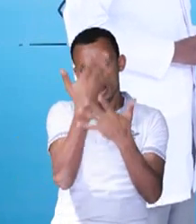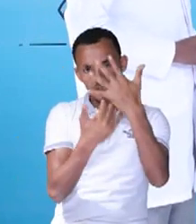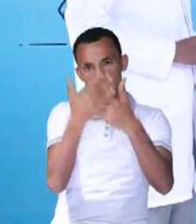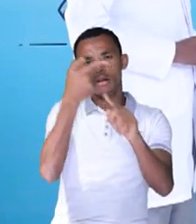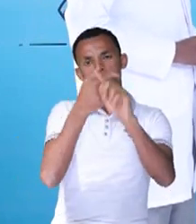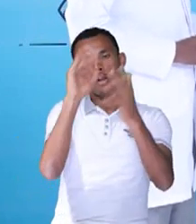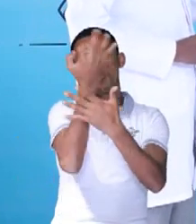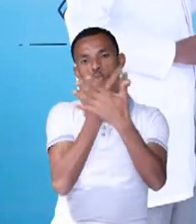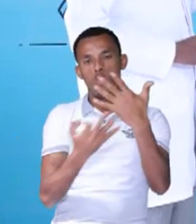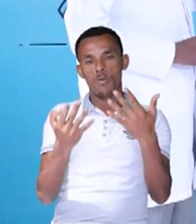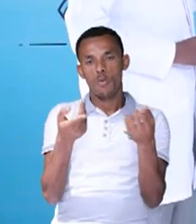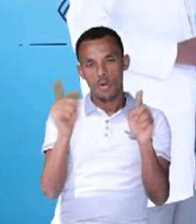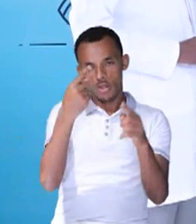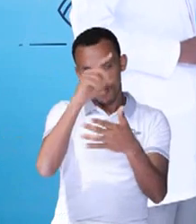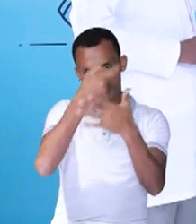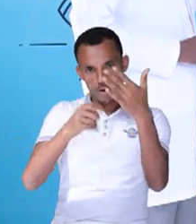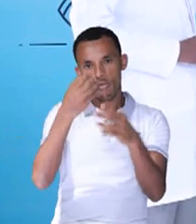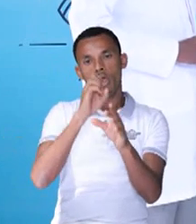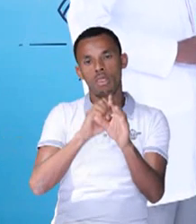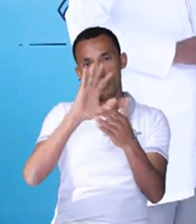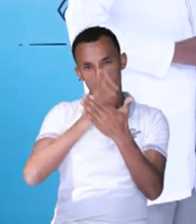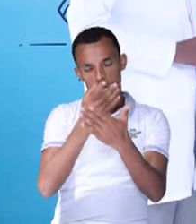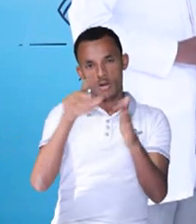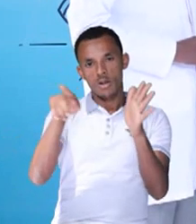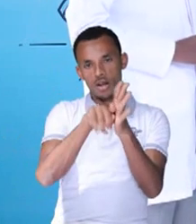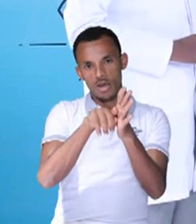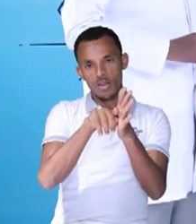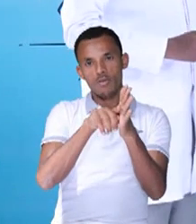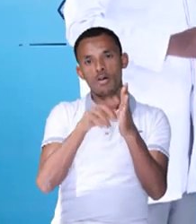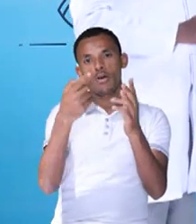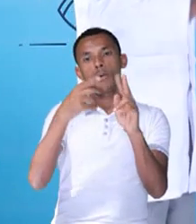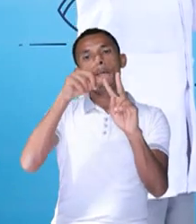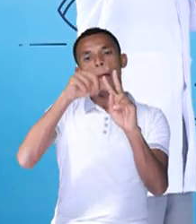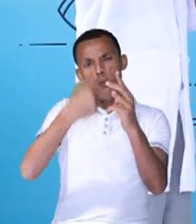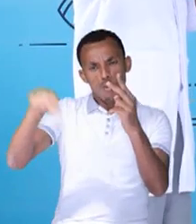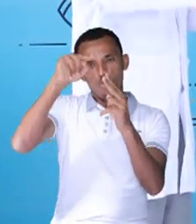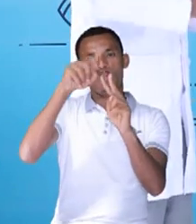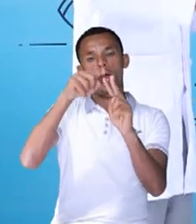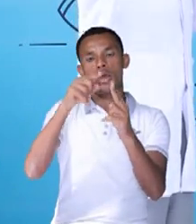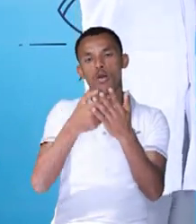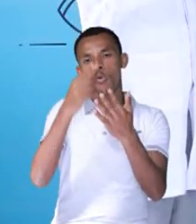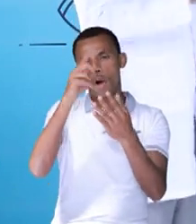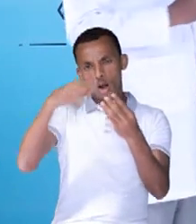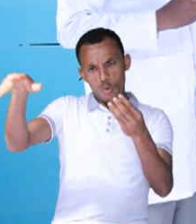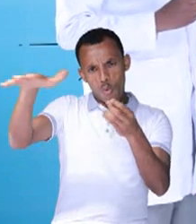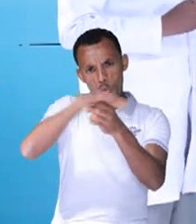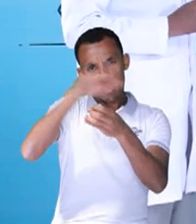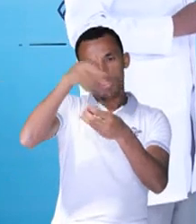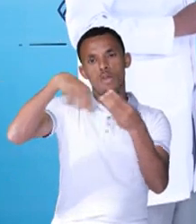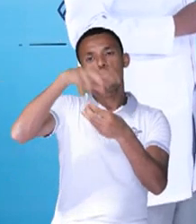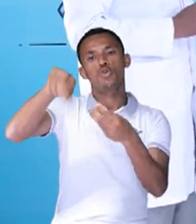in different forms. When the values of theta is between negative pi out to pi, that means in one complete rotation,